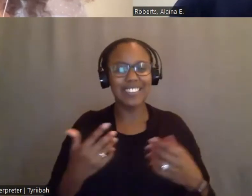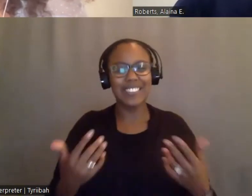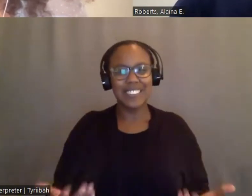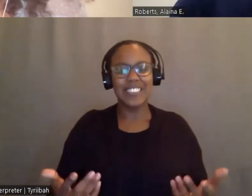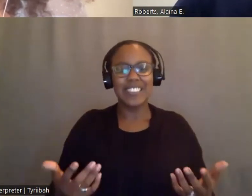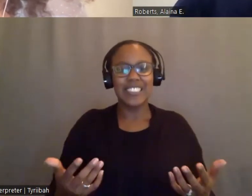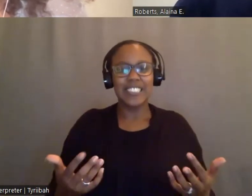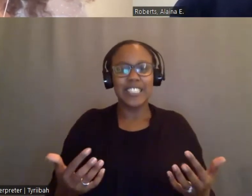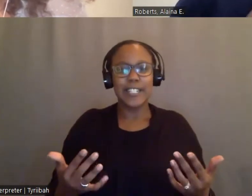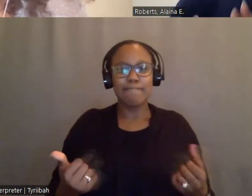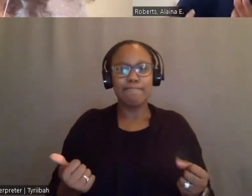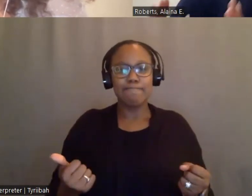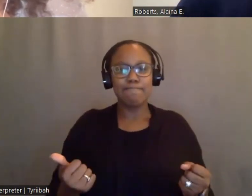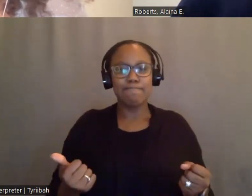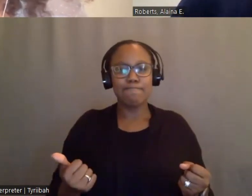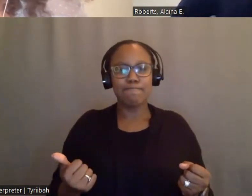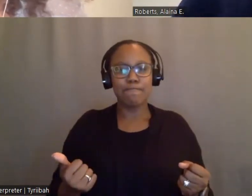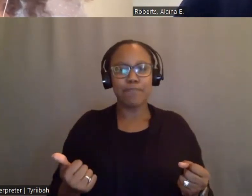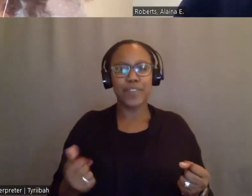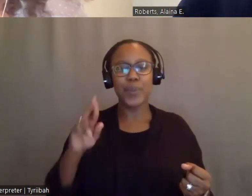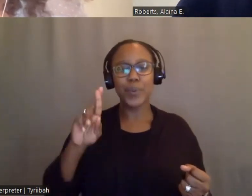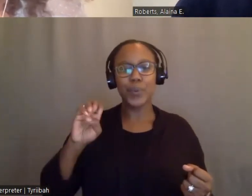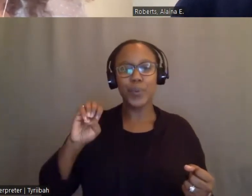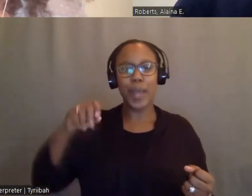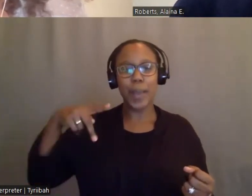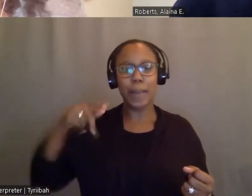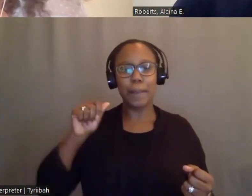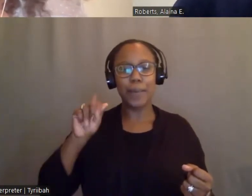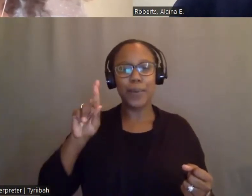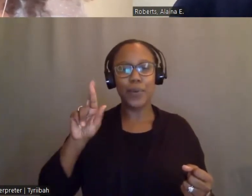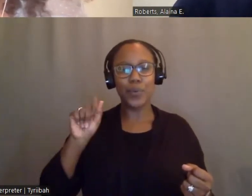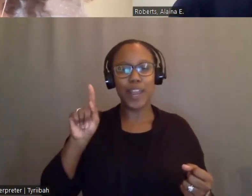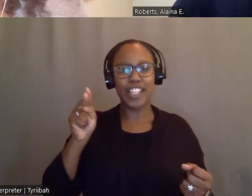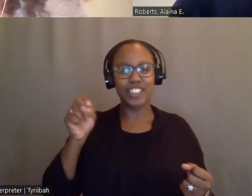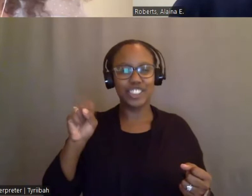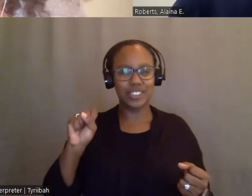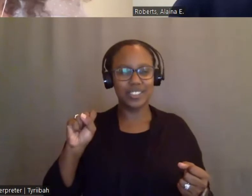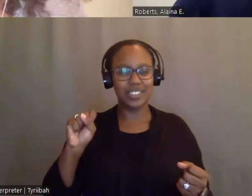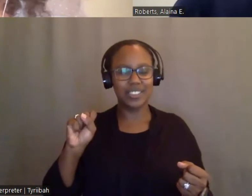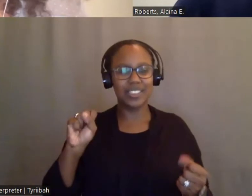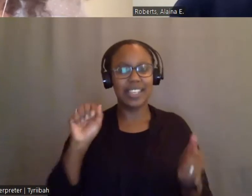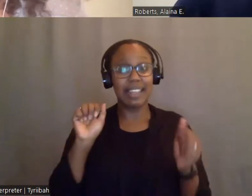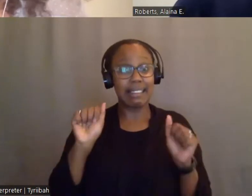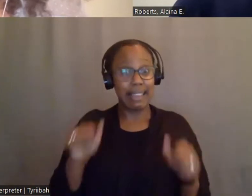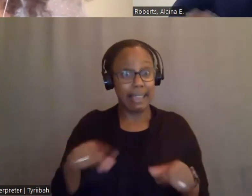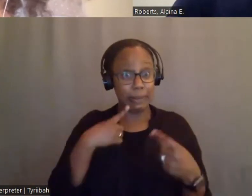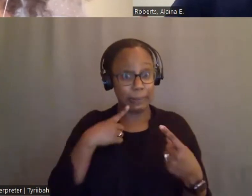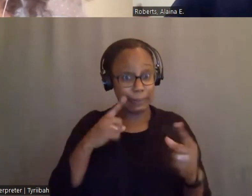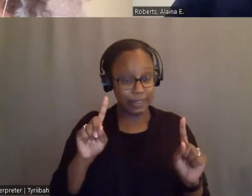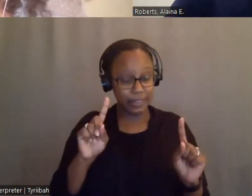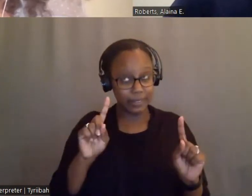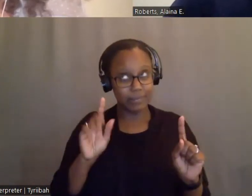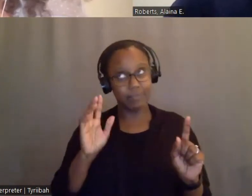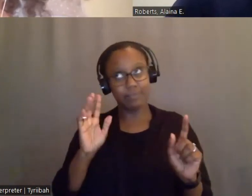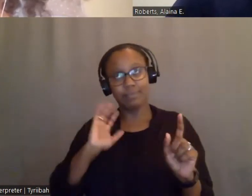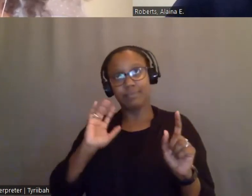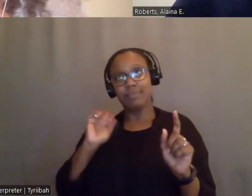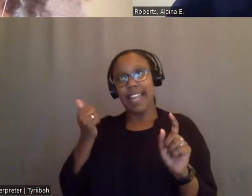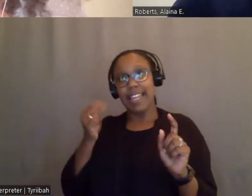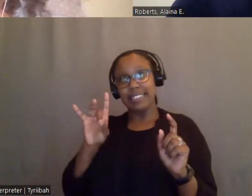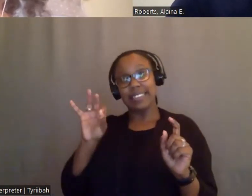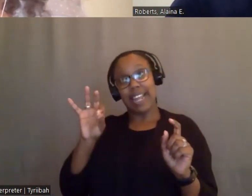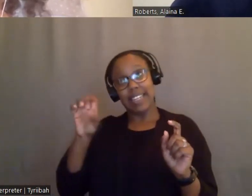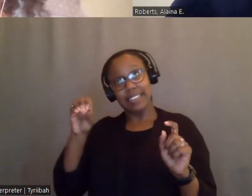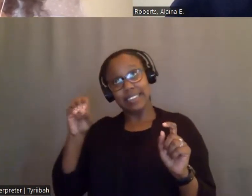example that reparations can work, and that at least in the 1890s, it could help a Black